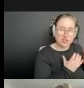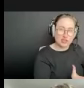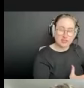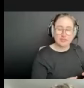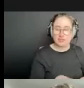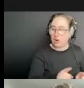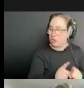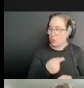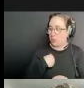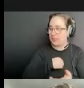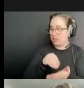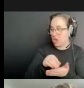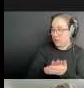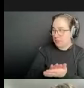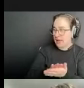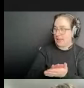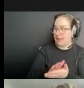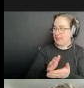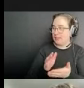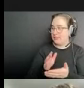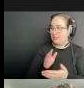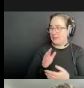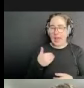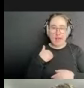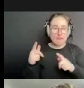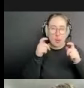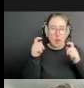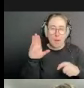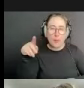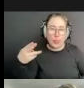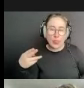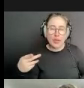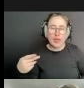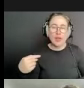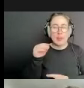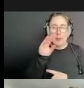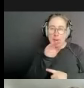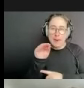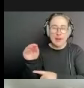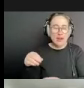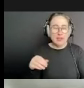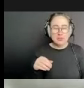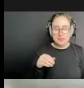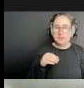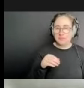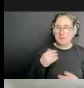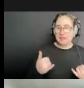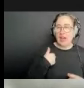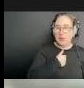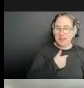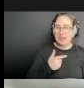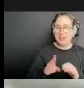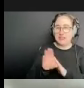event and we took pictures and photos. We had a photo booth, and then we are now developing